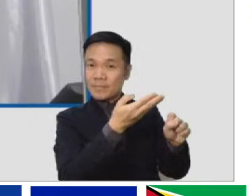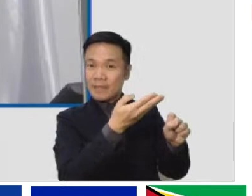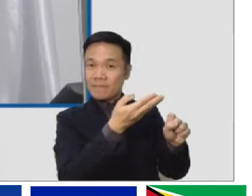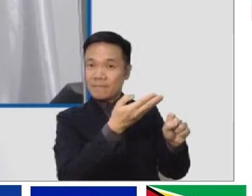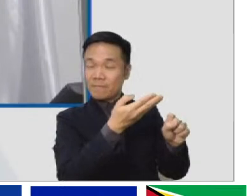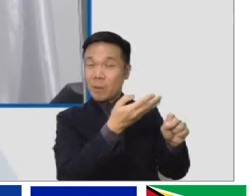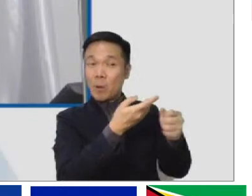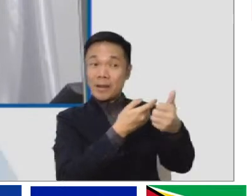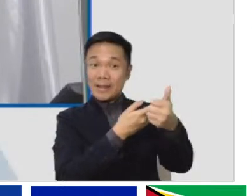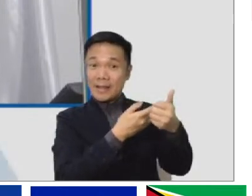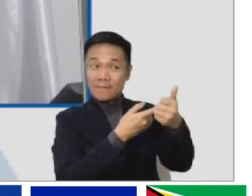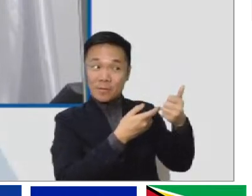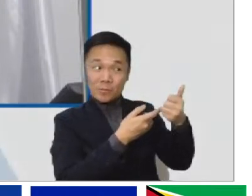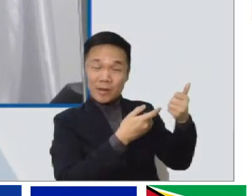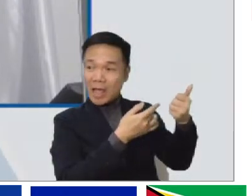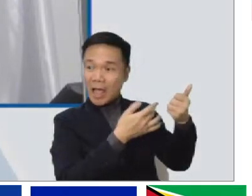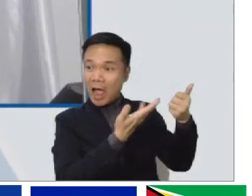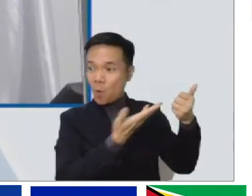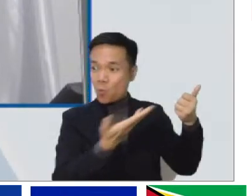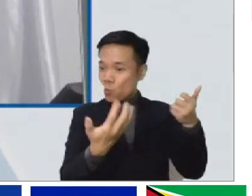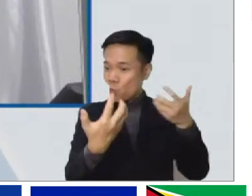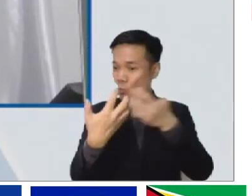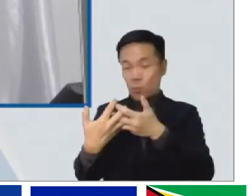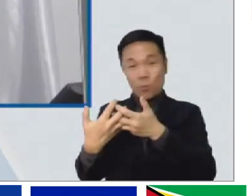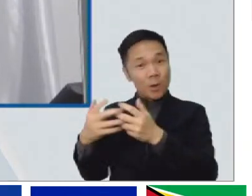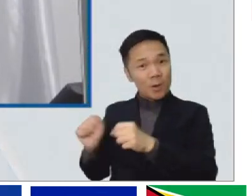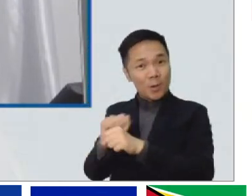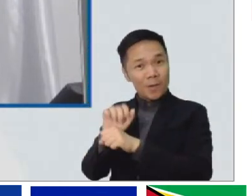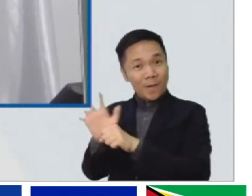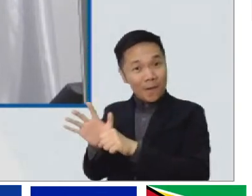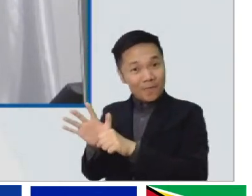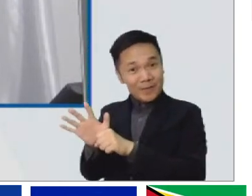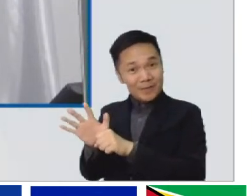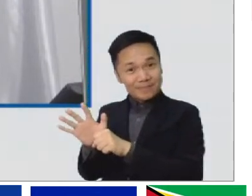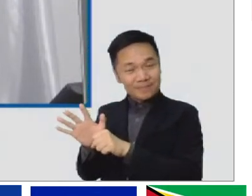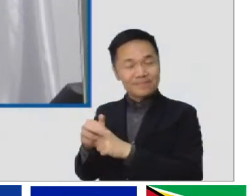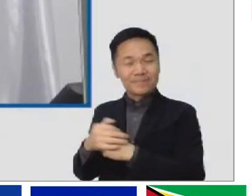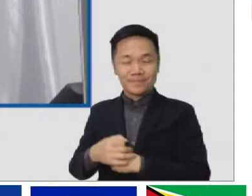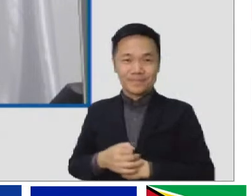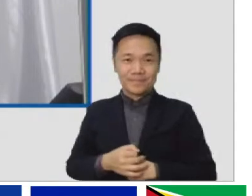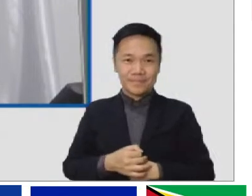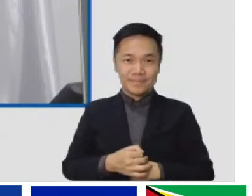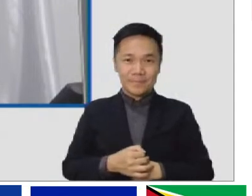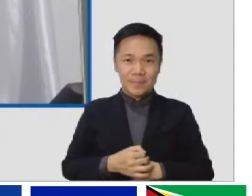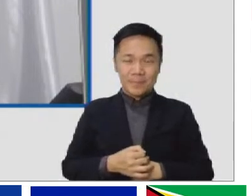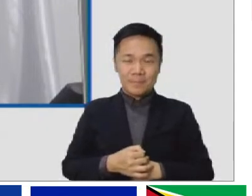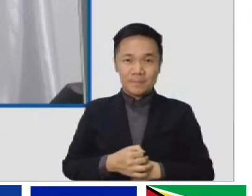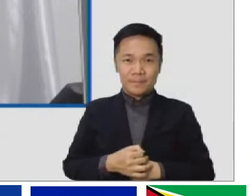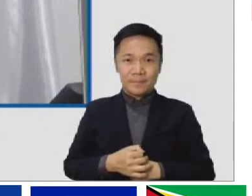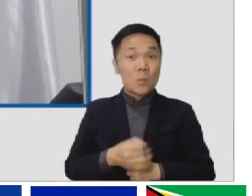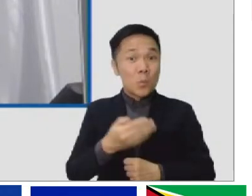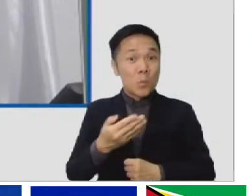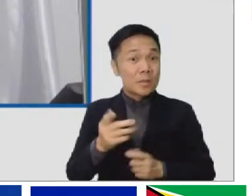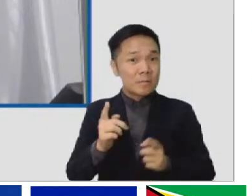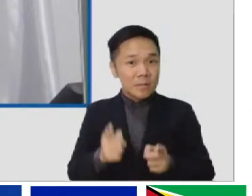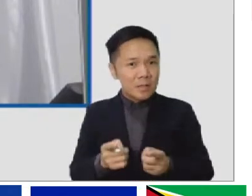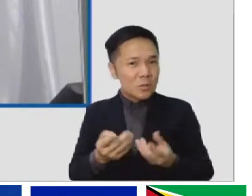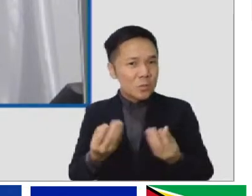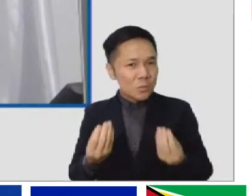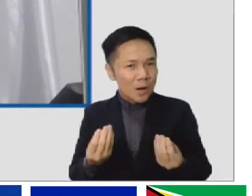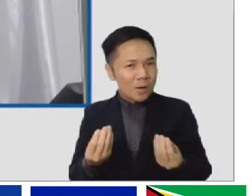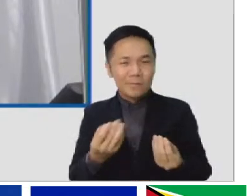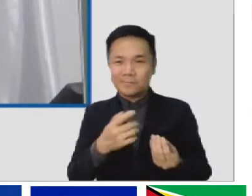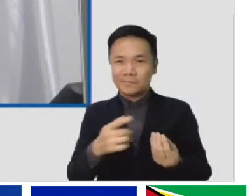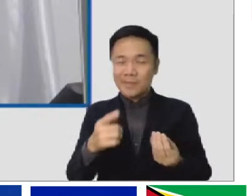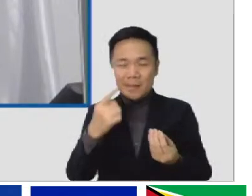COVID from our body as well. We need to just conduct some sort of comprehensive risk prevention plan